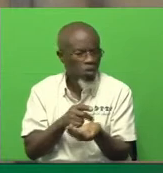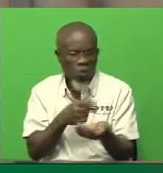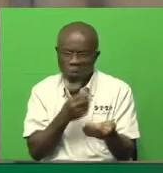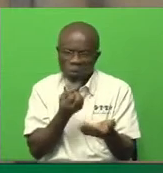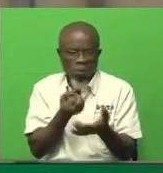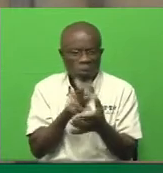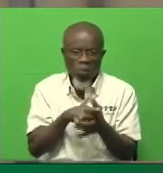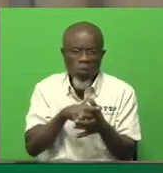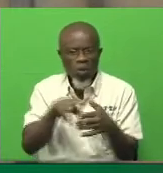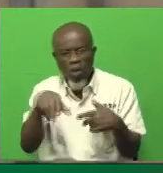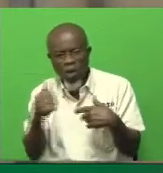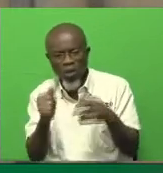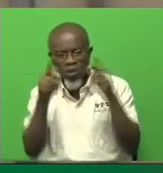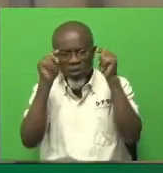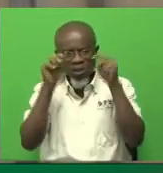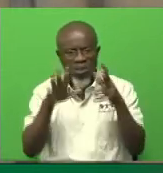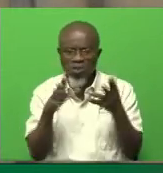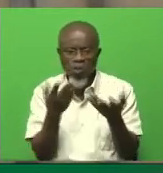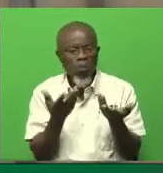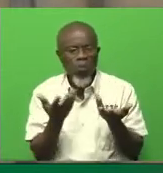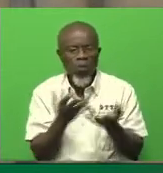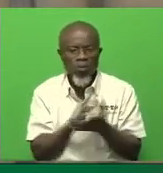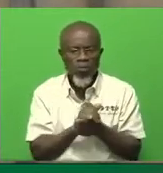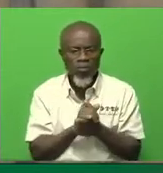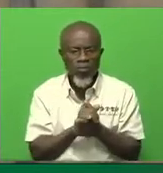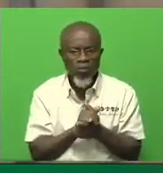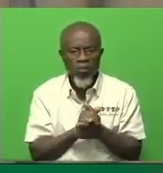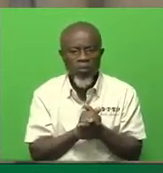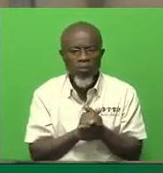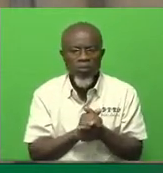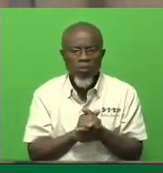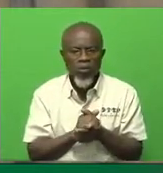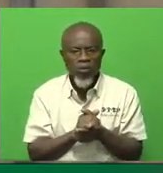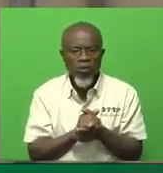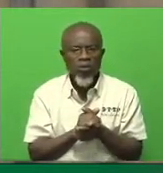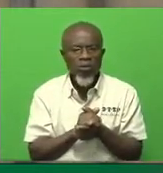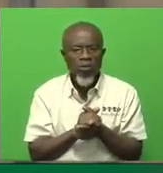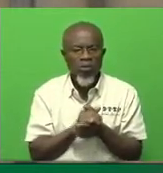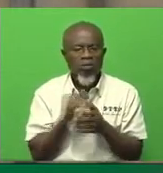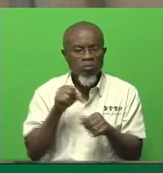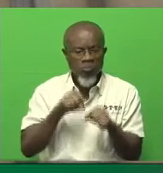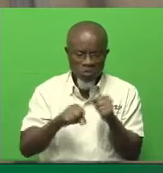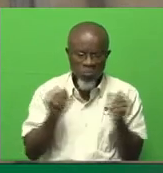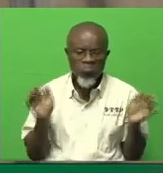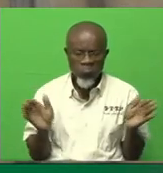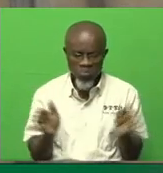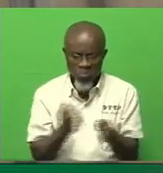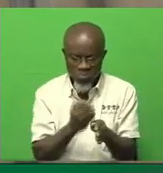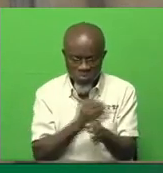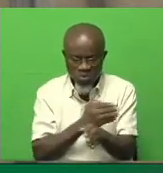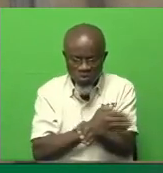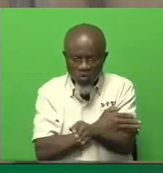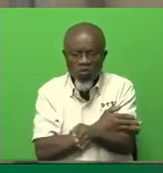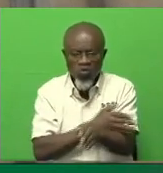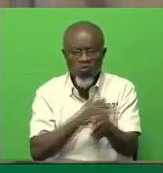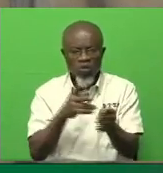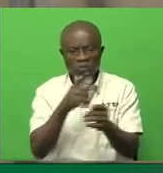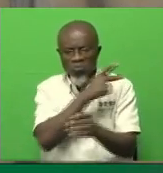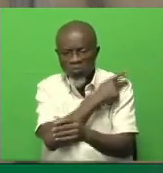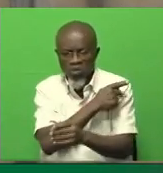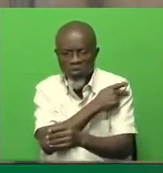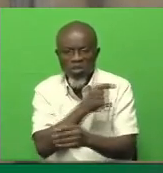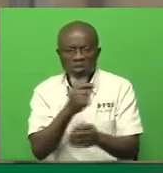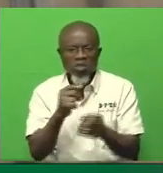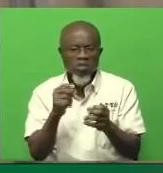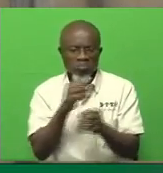blood this one that will enhance the patient experience at our hospitals across all five